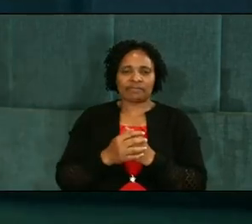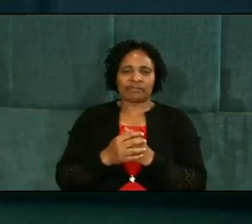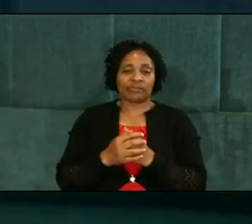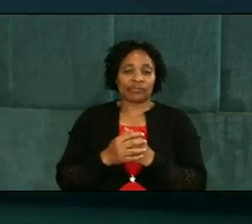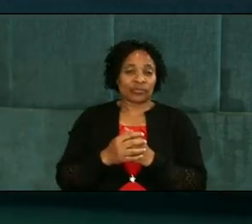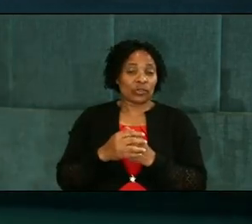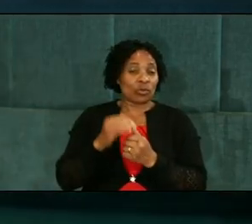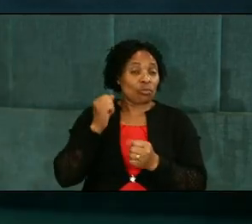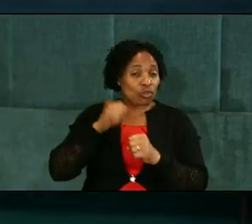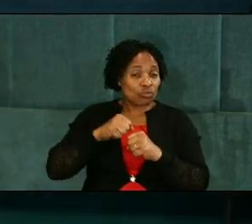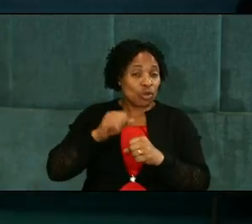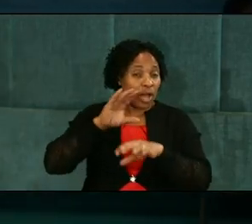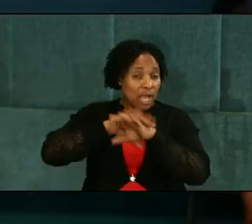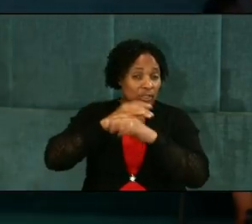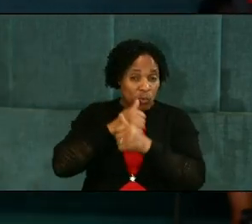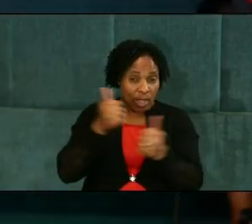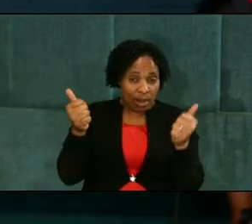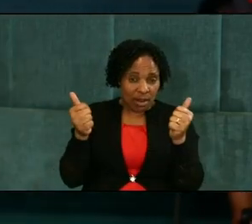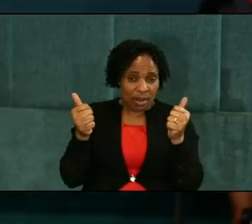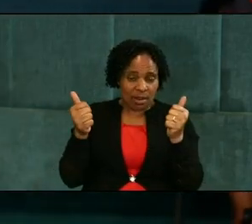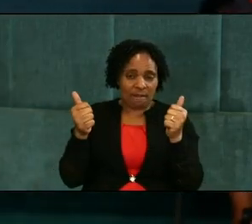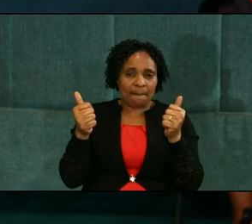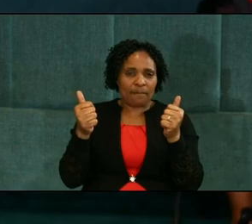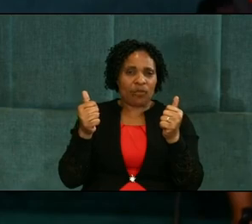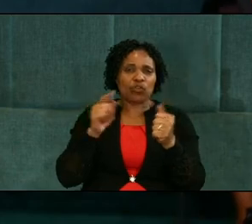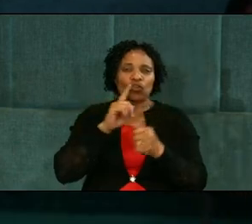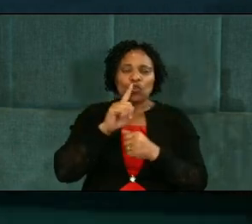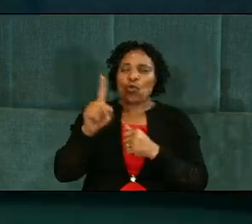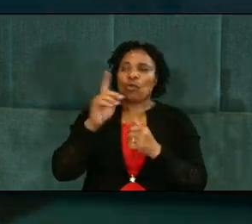See the point? Yep.